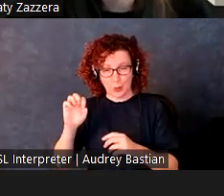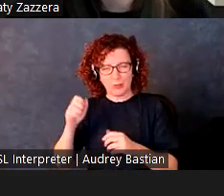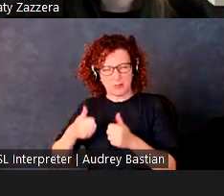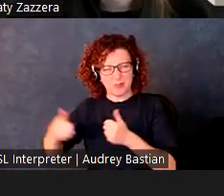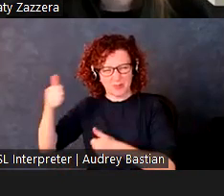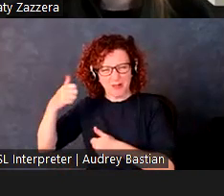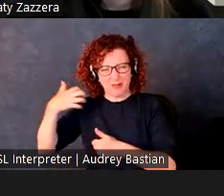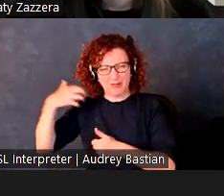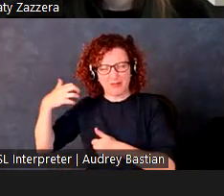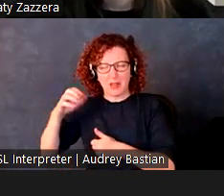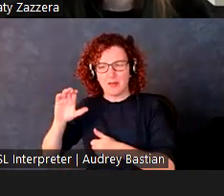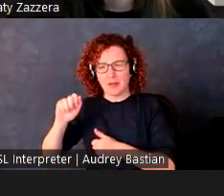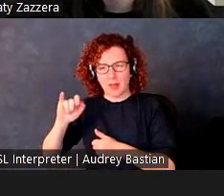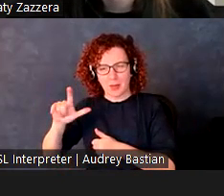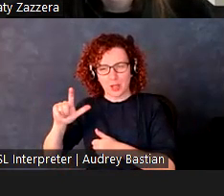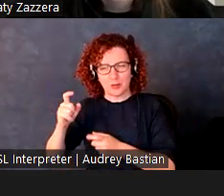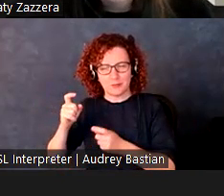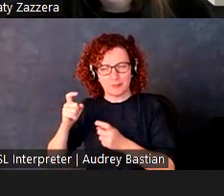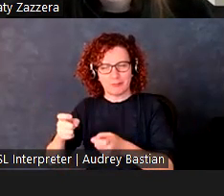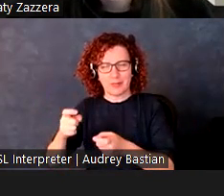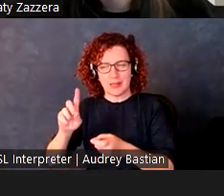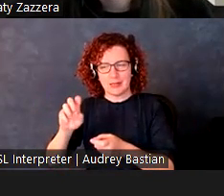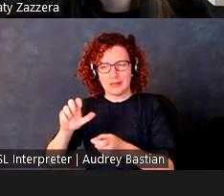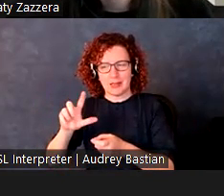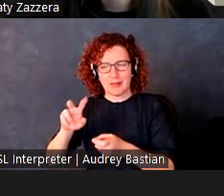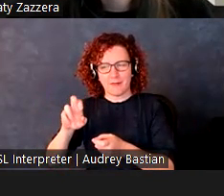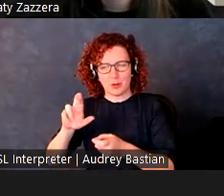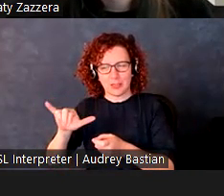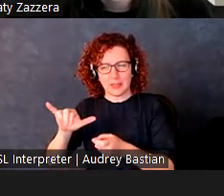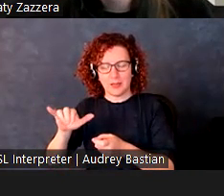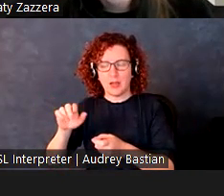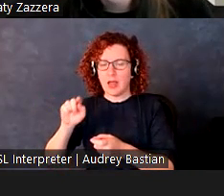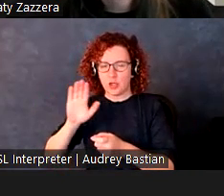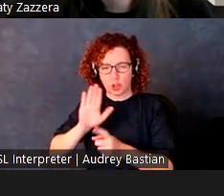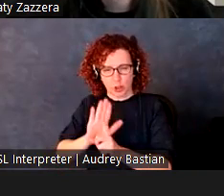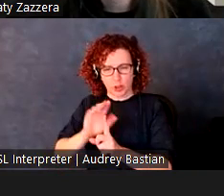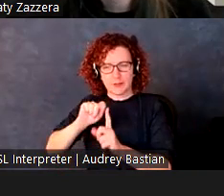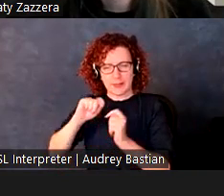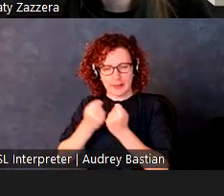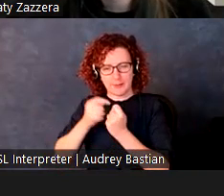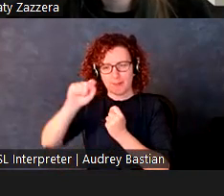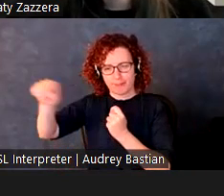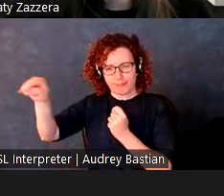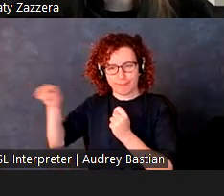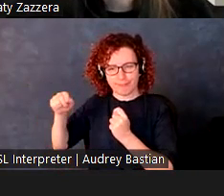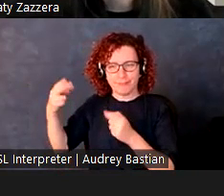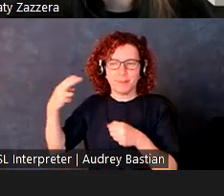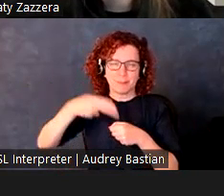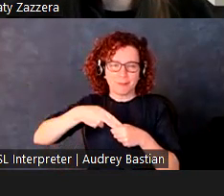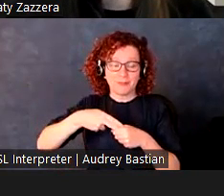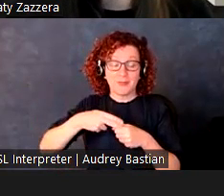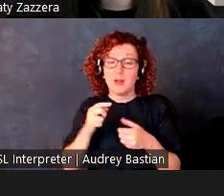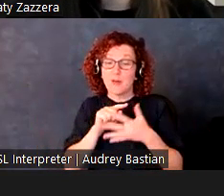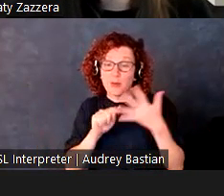Project team. Before we get started, I'm going to go over a few housekeeping items for this virtual meeting. It is